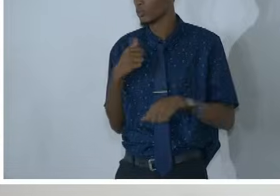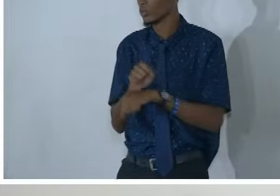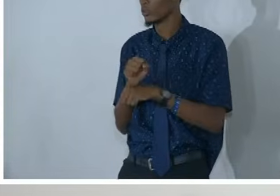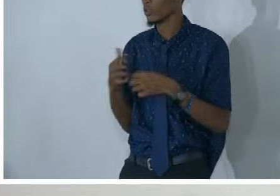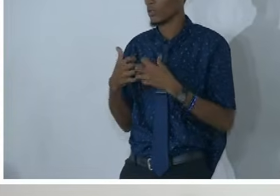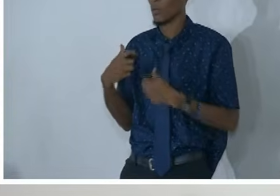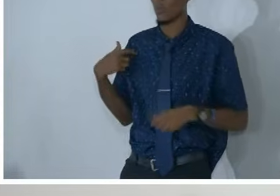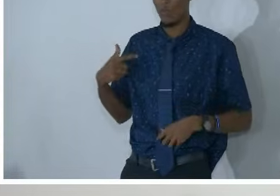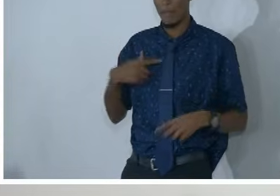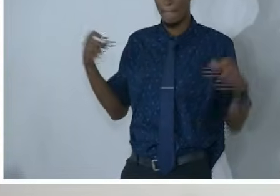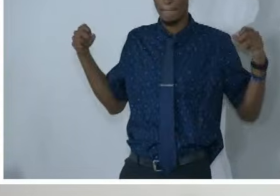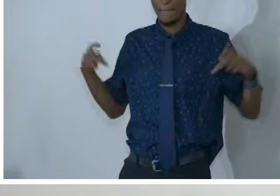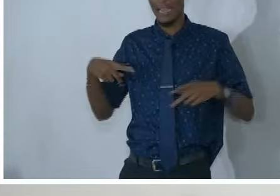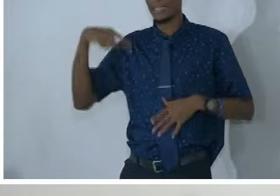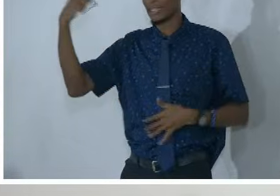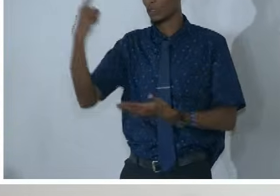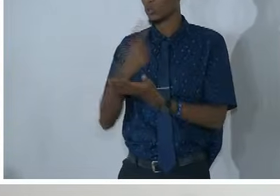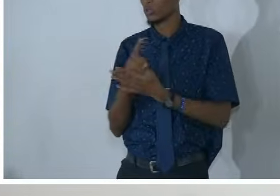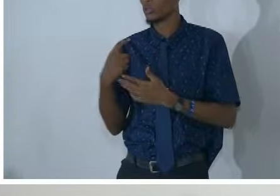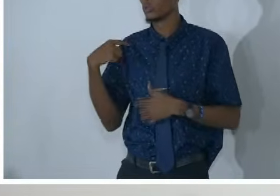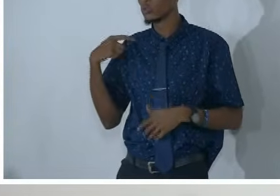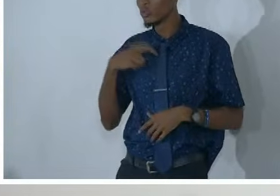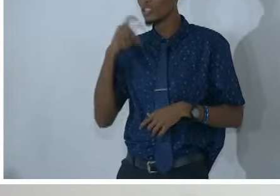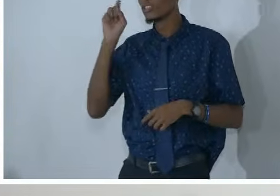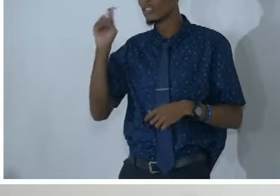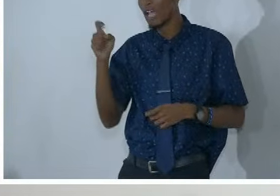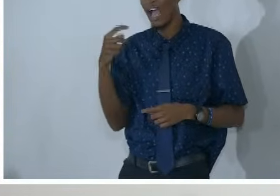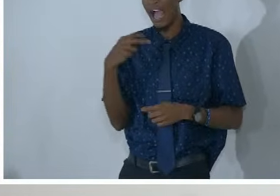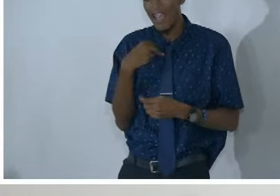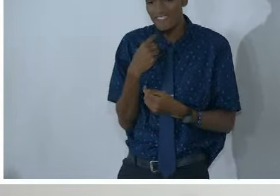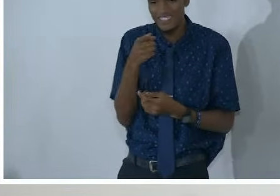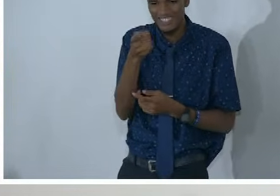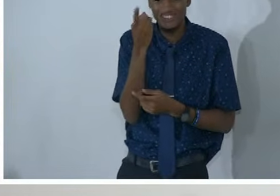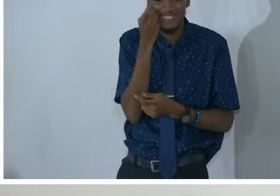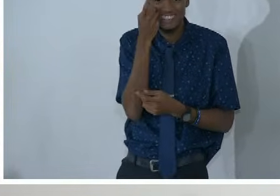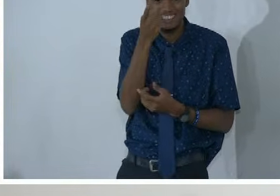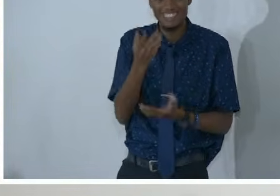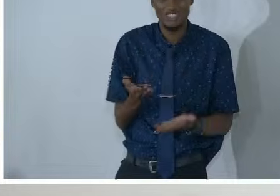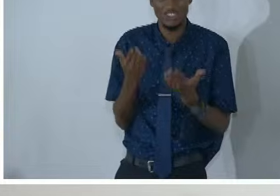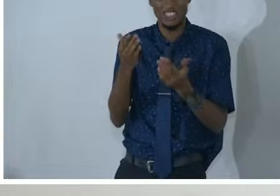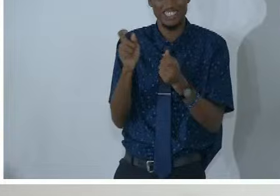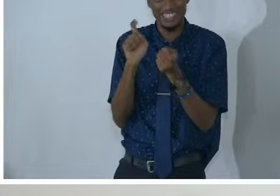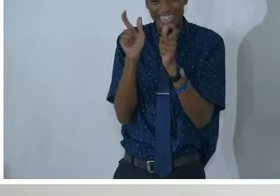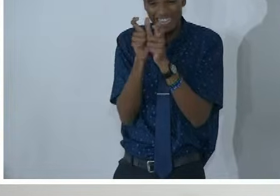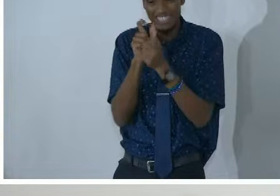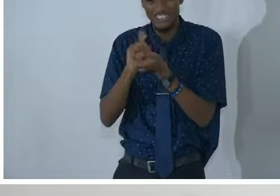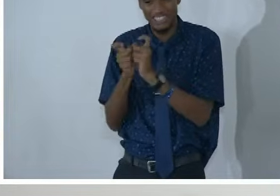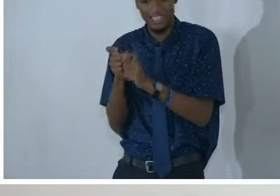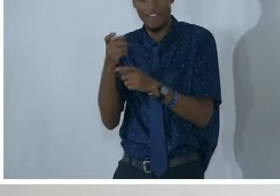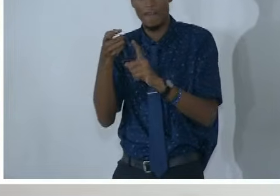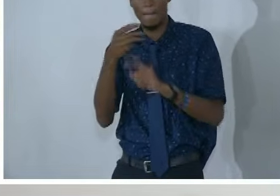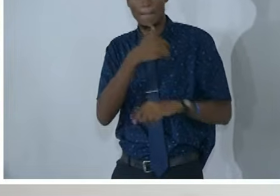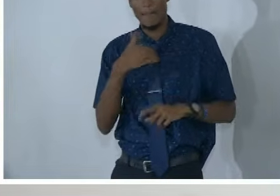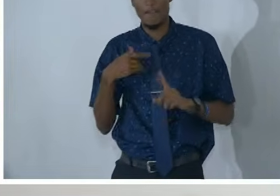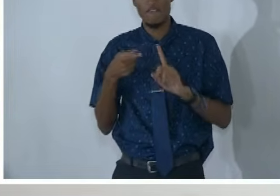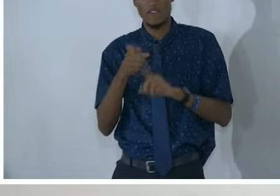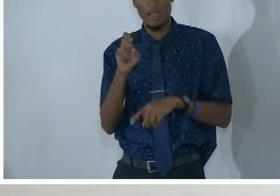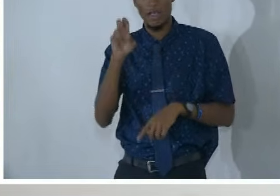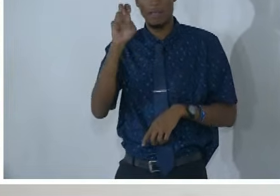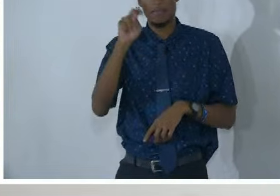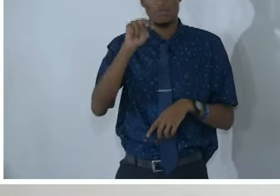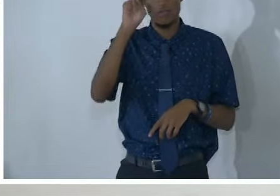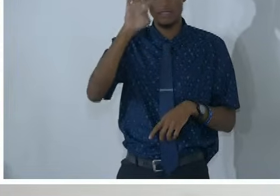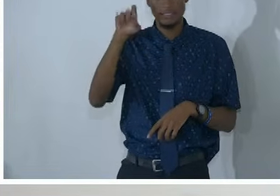next week to sort out the minor changes as suggested by the member from Northeast, St.